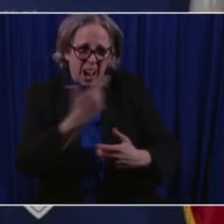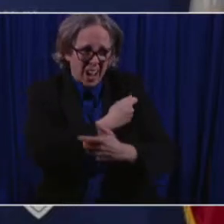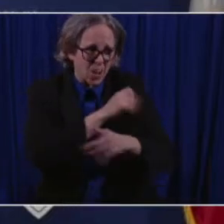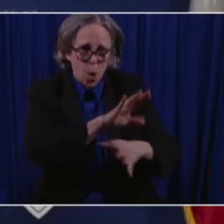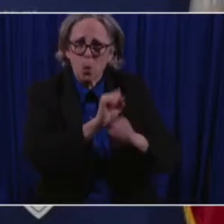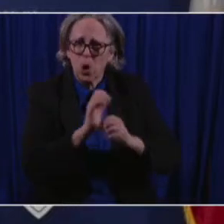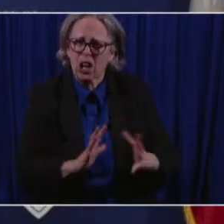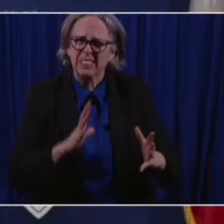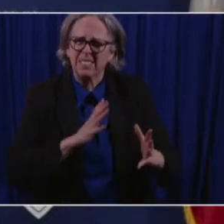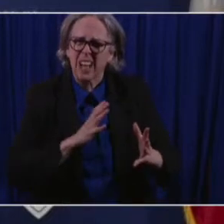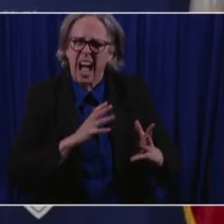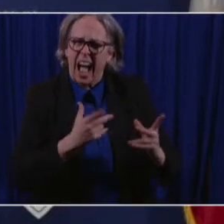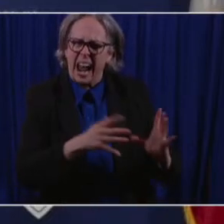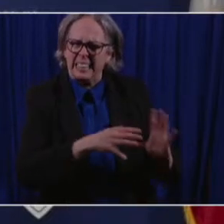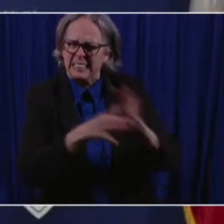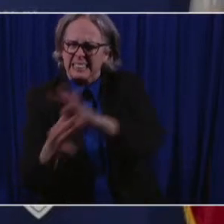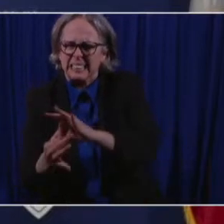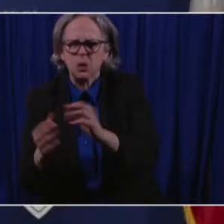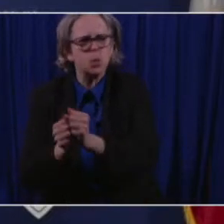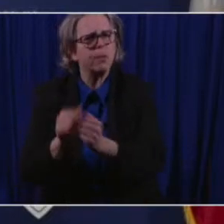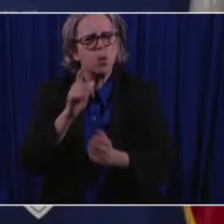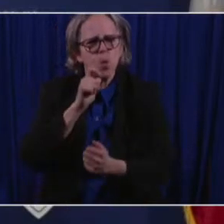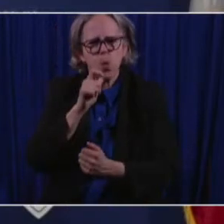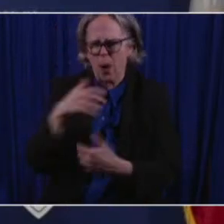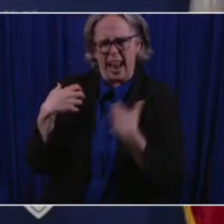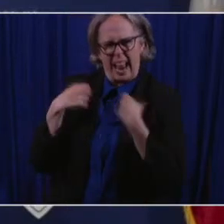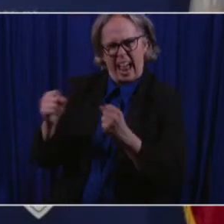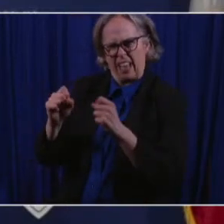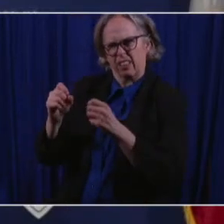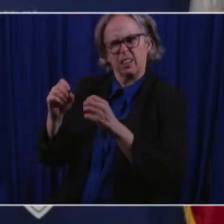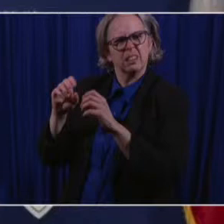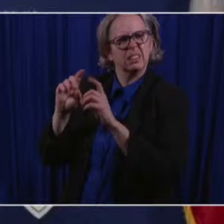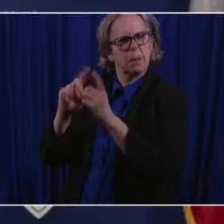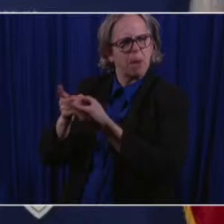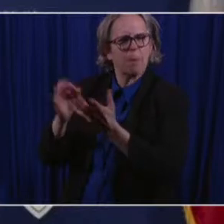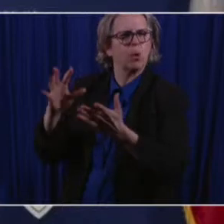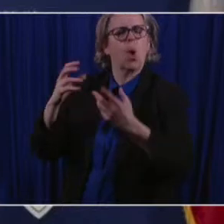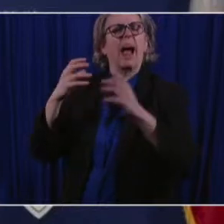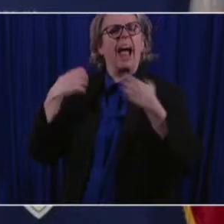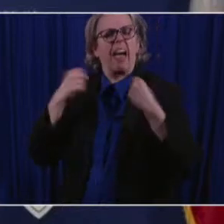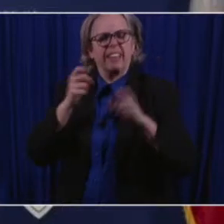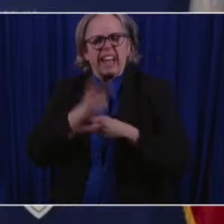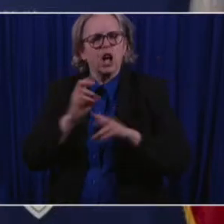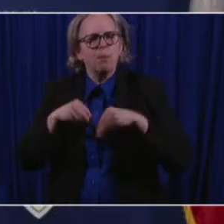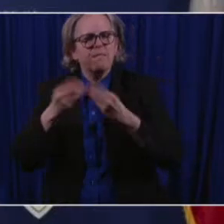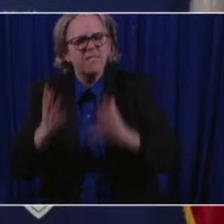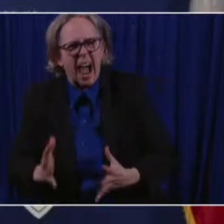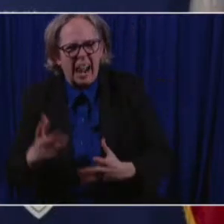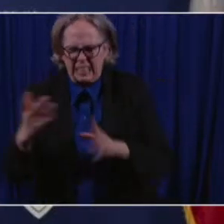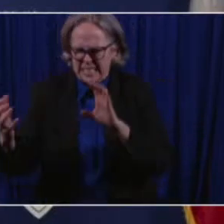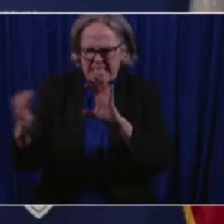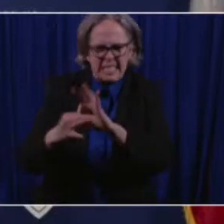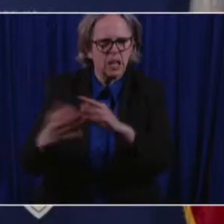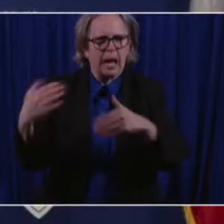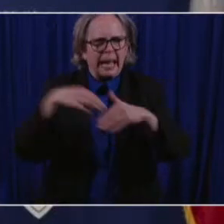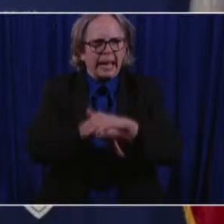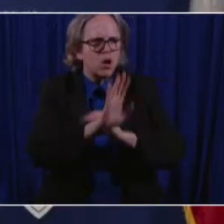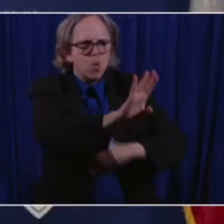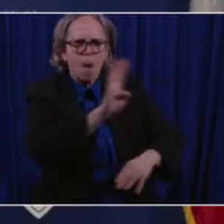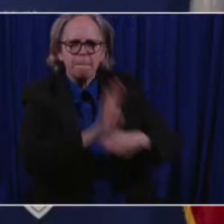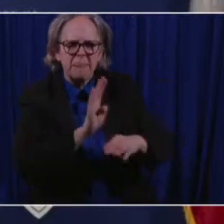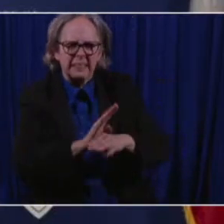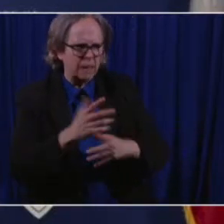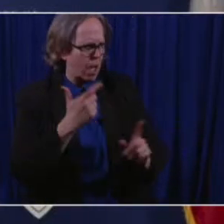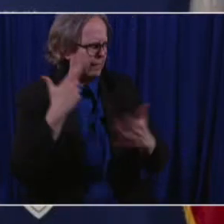to a health provider and have them come into your business and vaccinate people in your business. You will